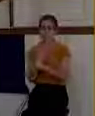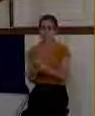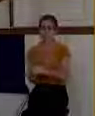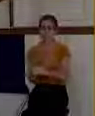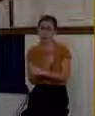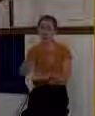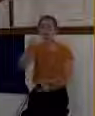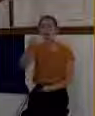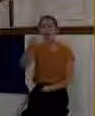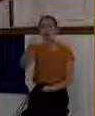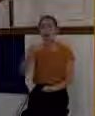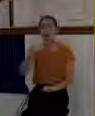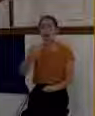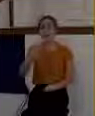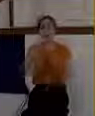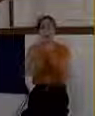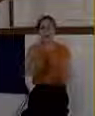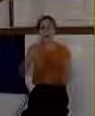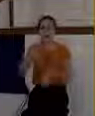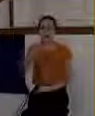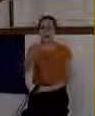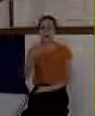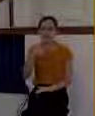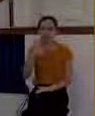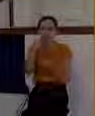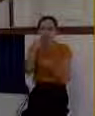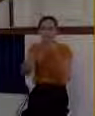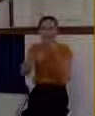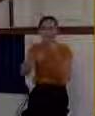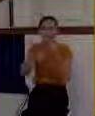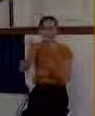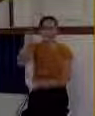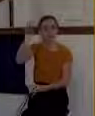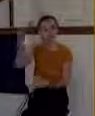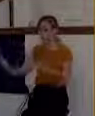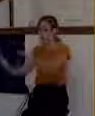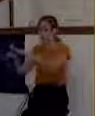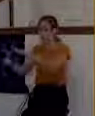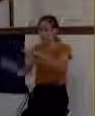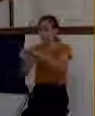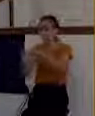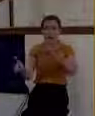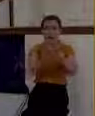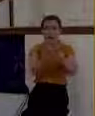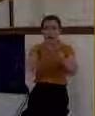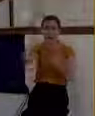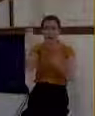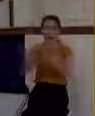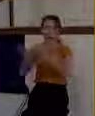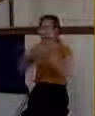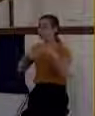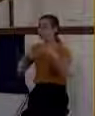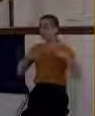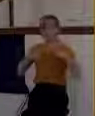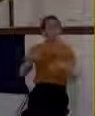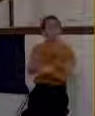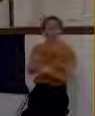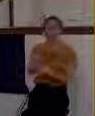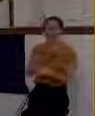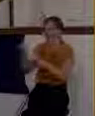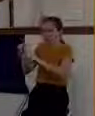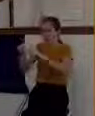believe not every spirit, but try the spirits whether they are of God. Why, John? Because many